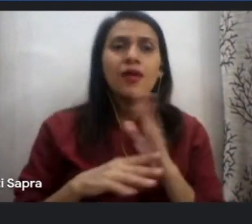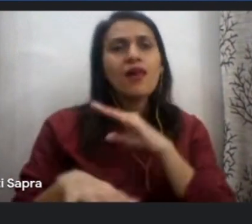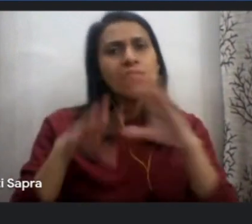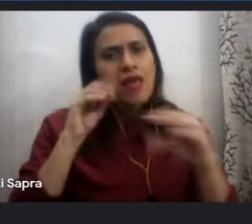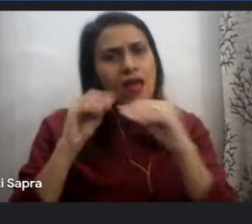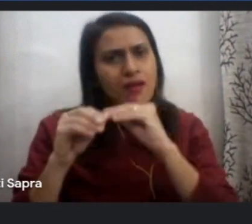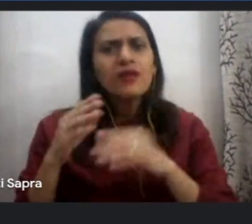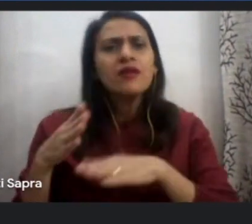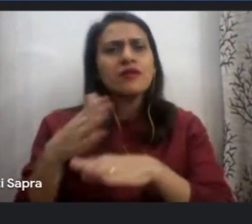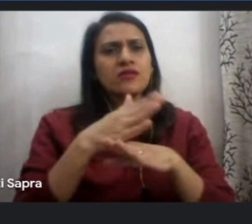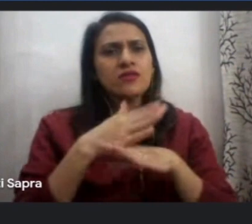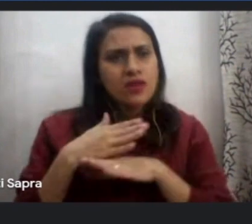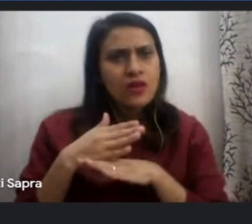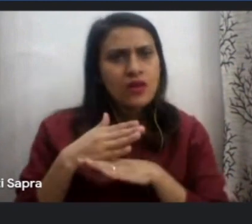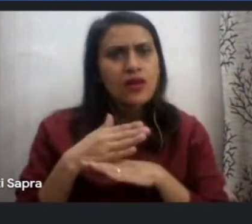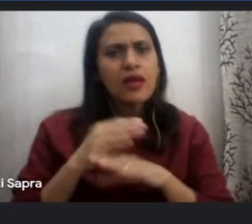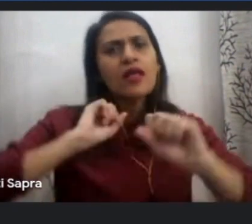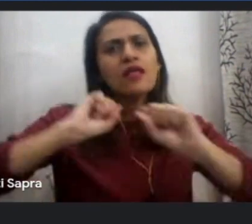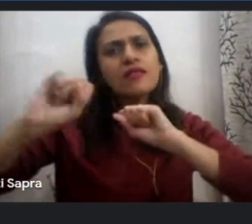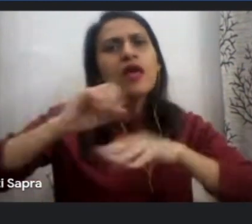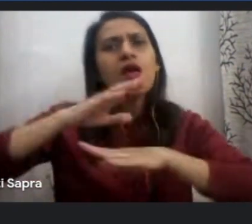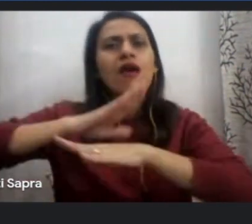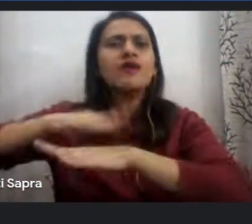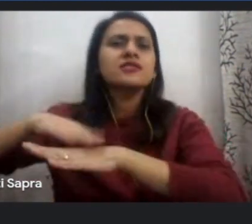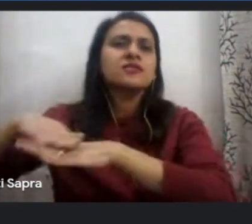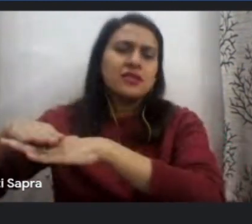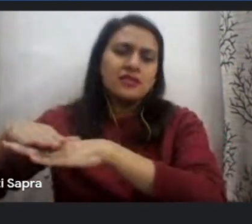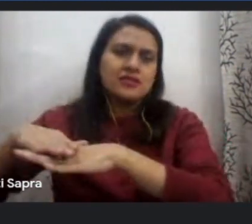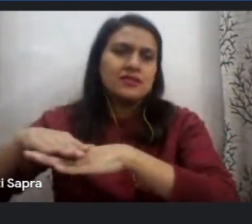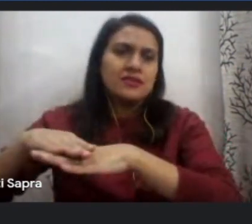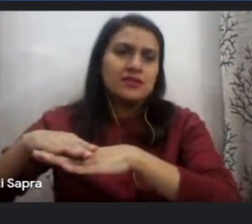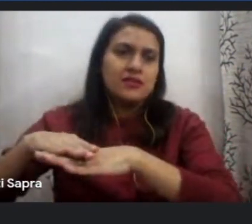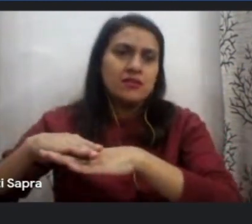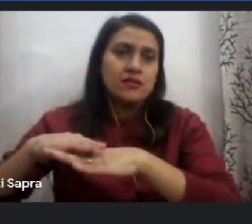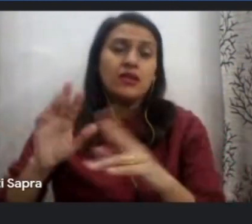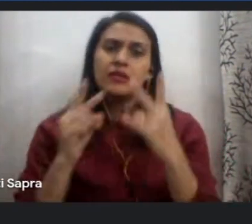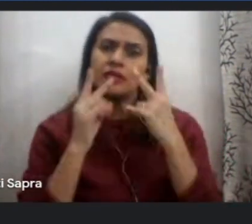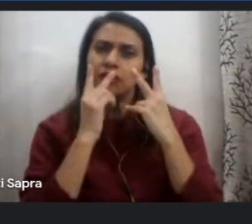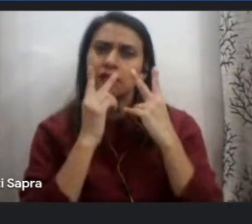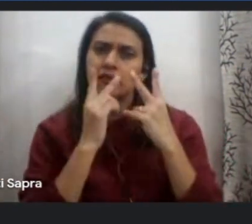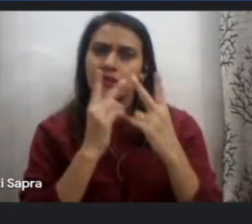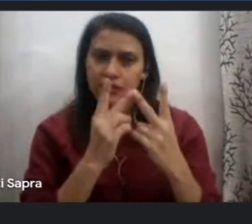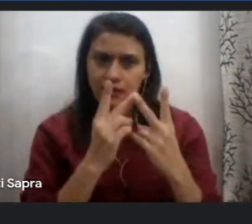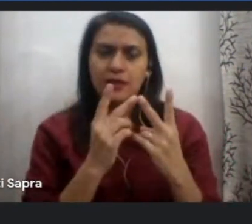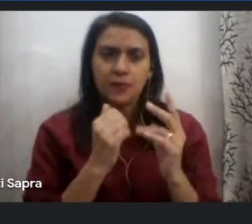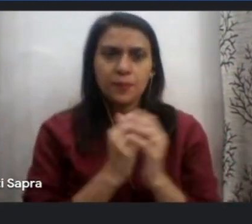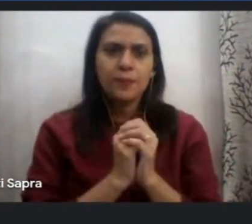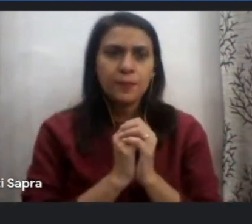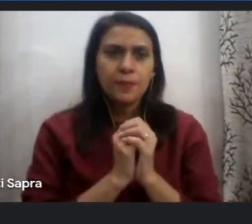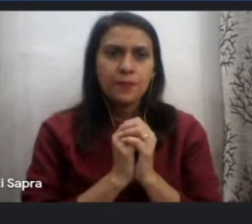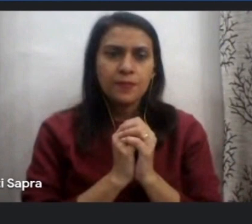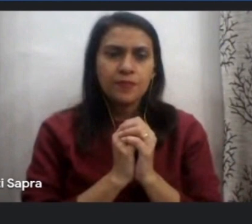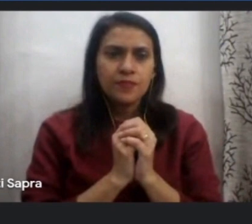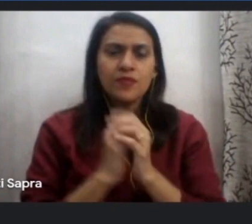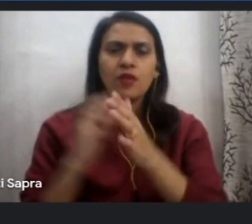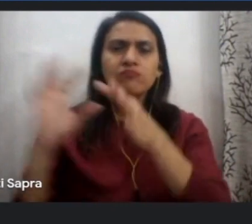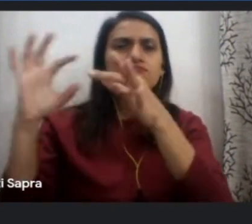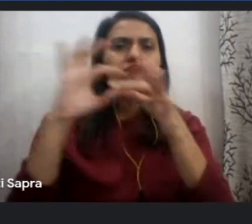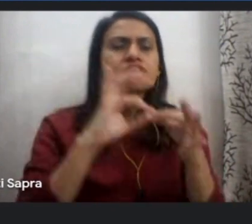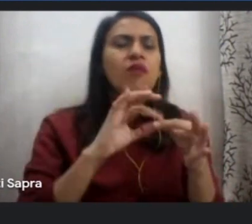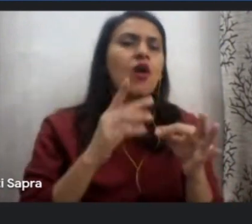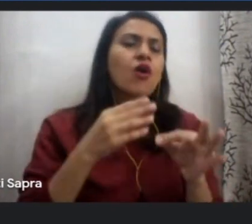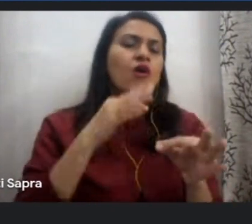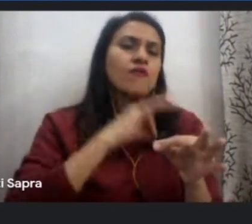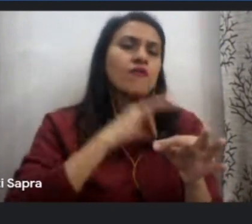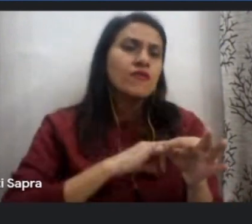from people with their lived experiences and looking at it critically and contextualizing it. Right?